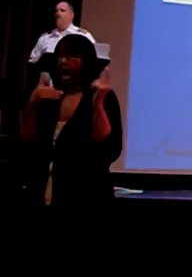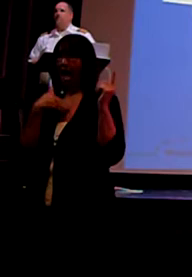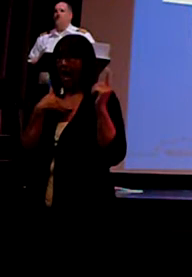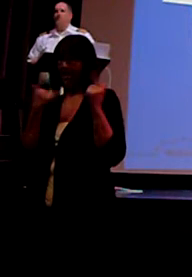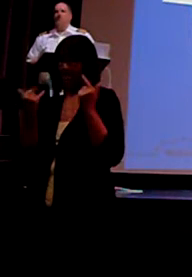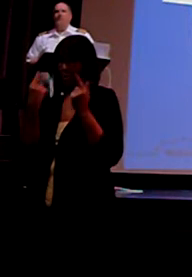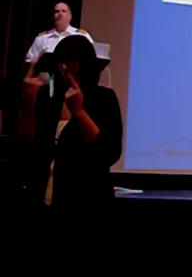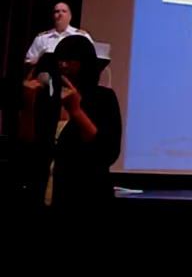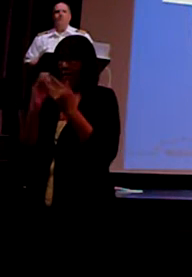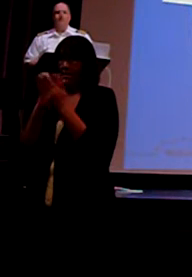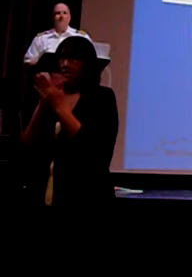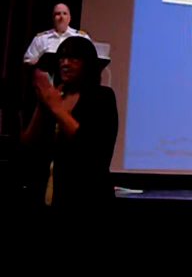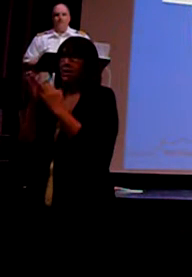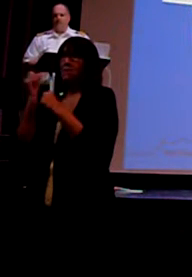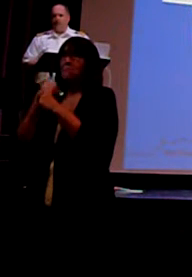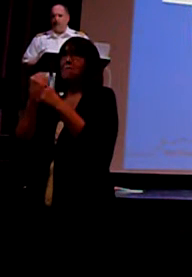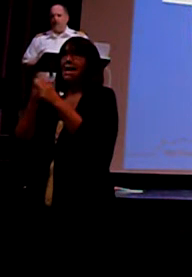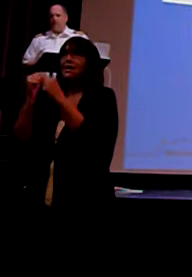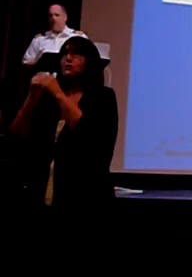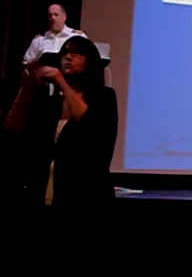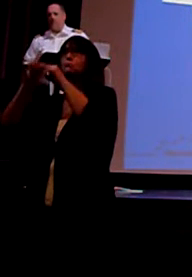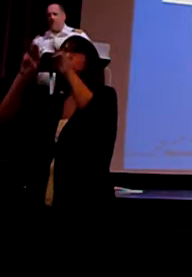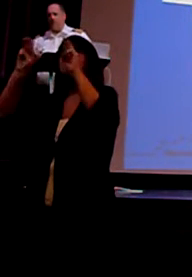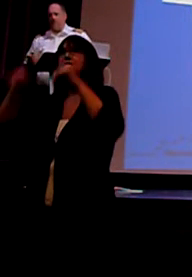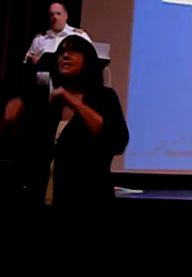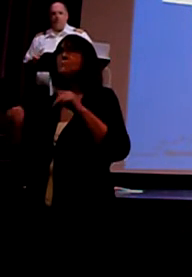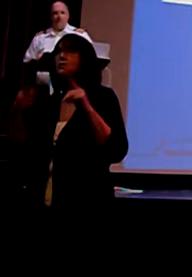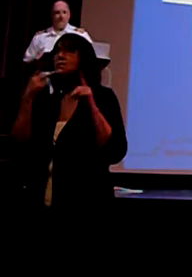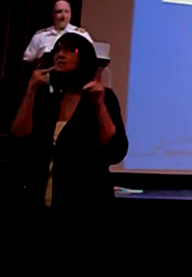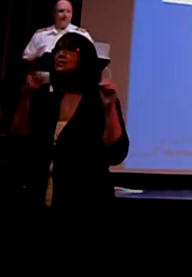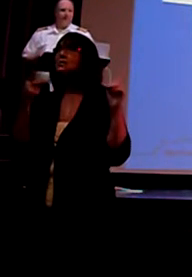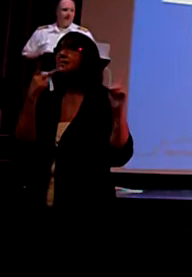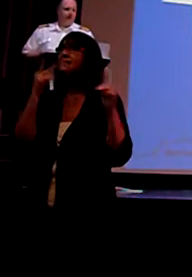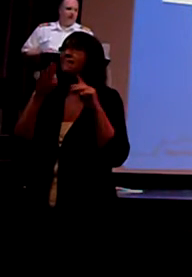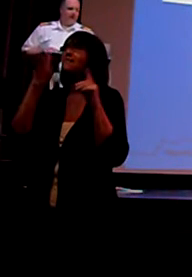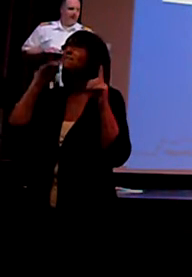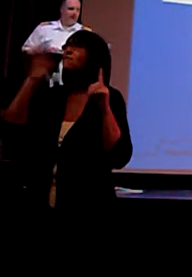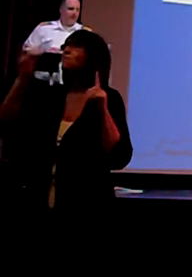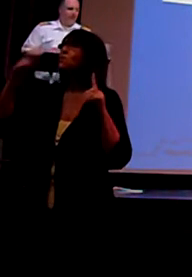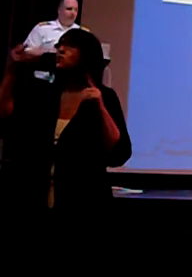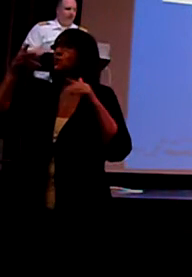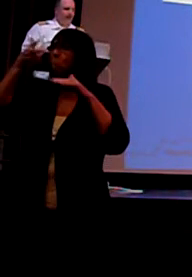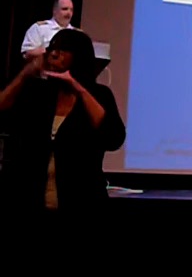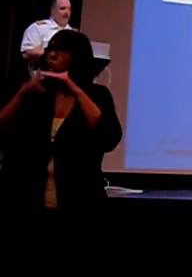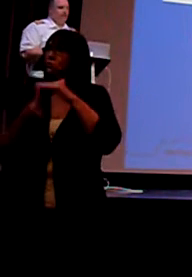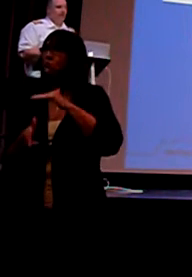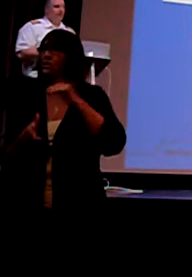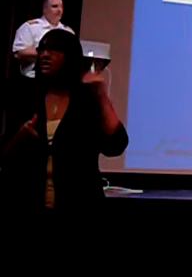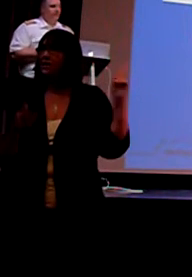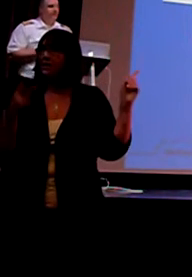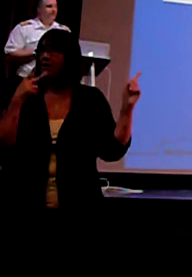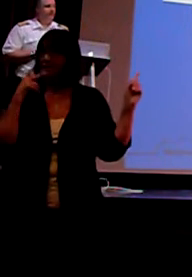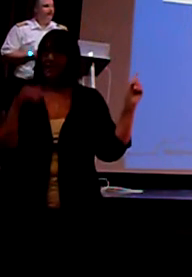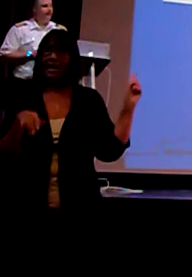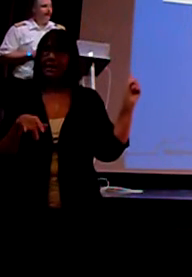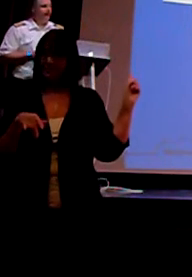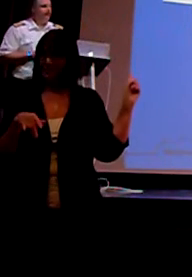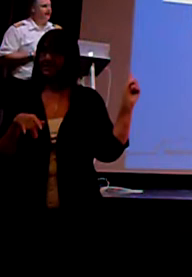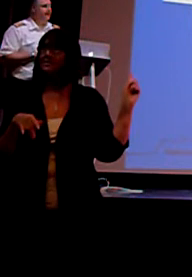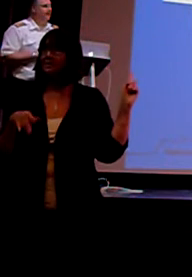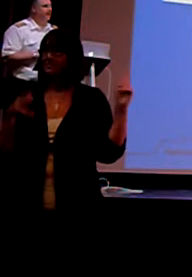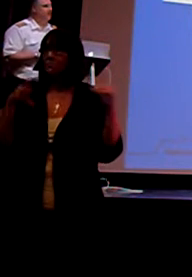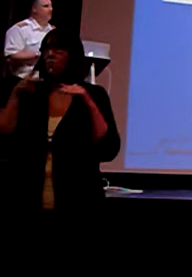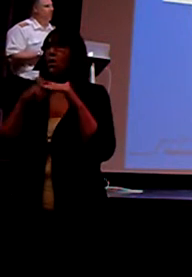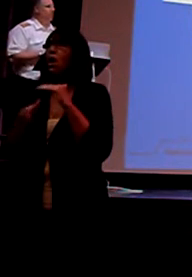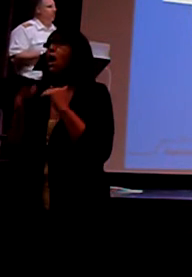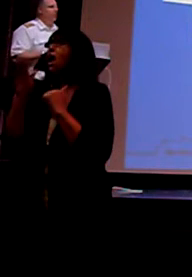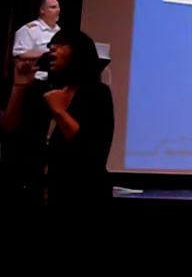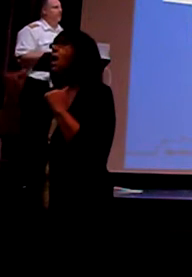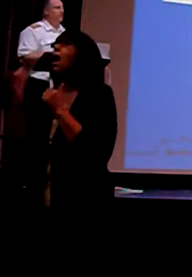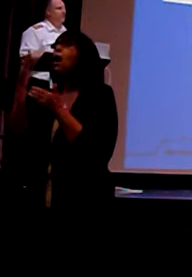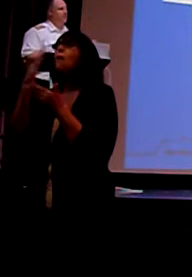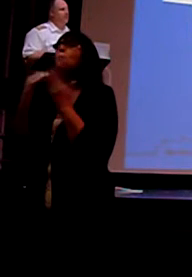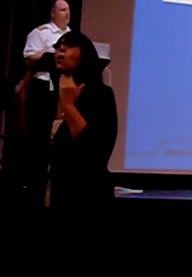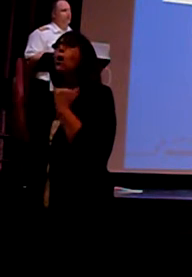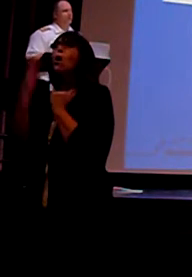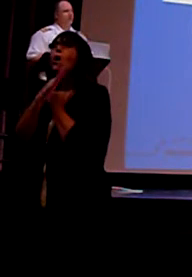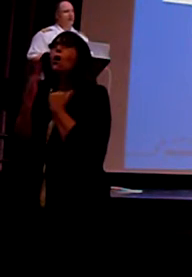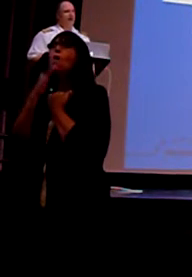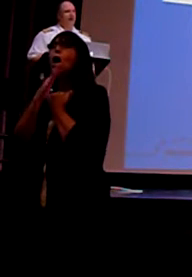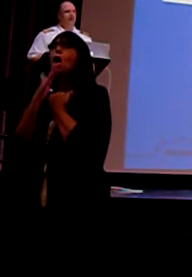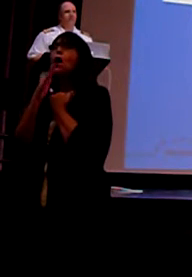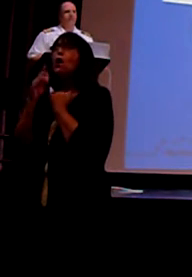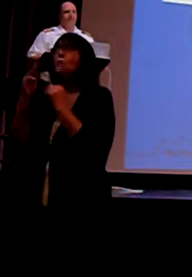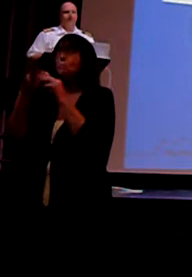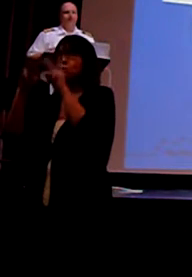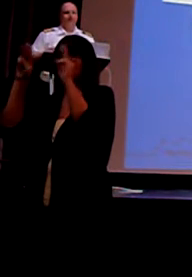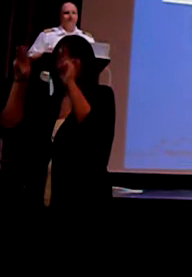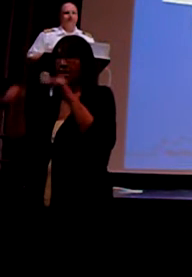into a museum, and here you see a French submarine called the Espadon, and that is part of the museum that